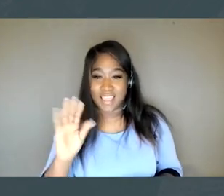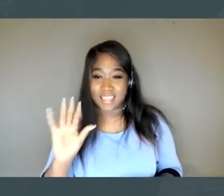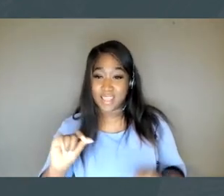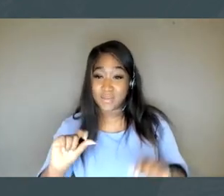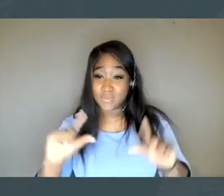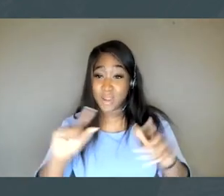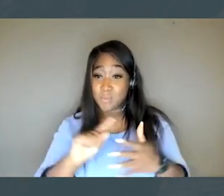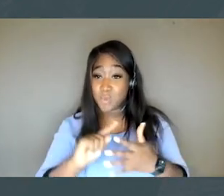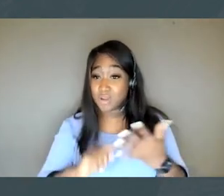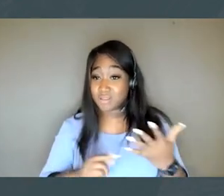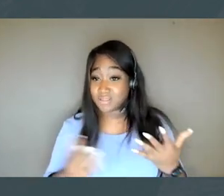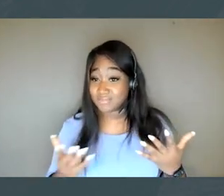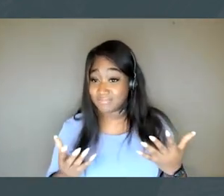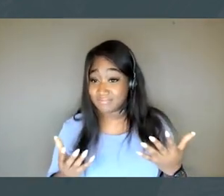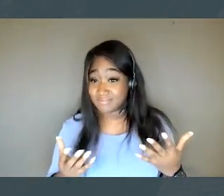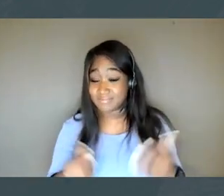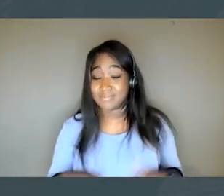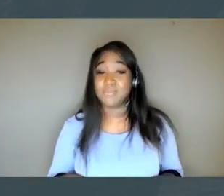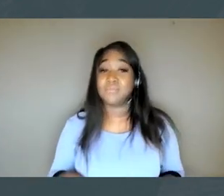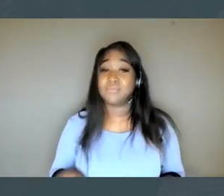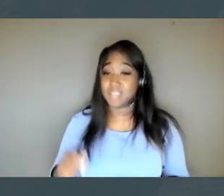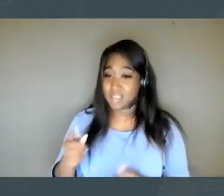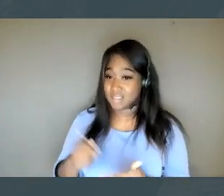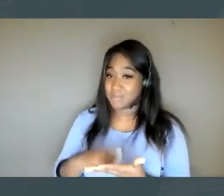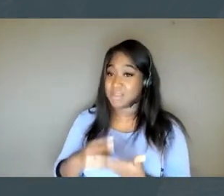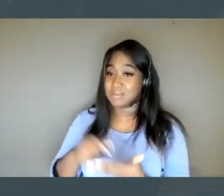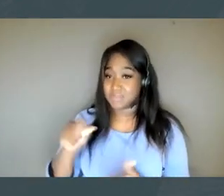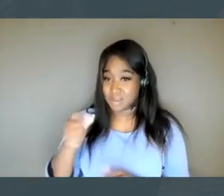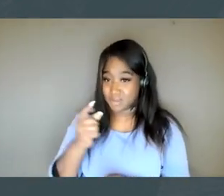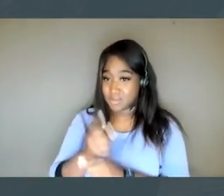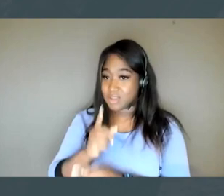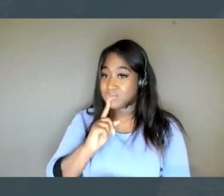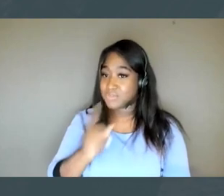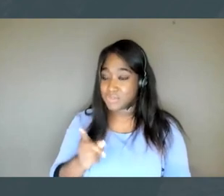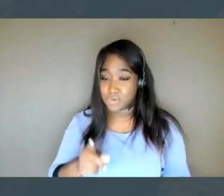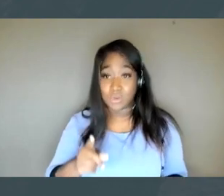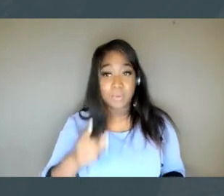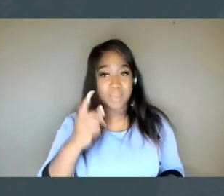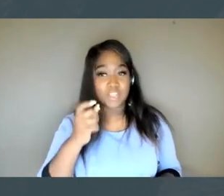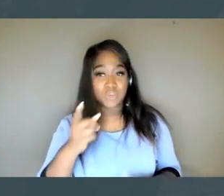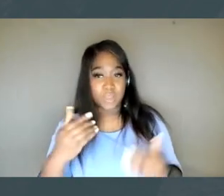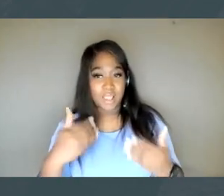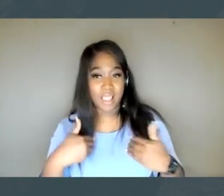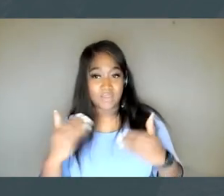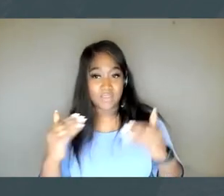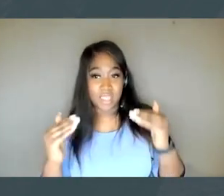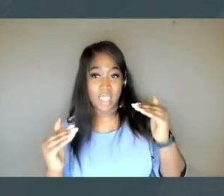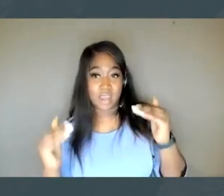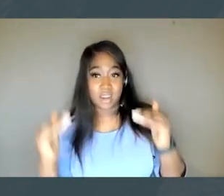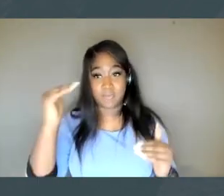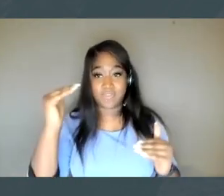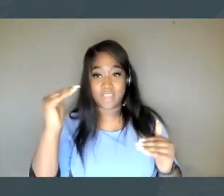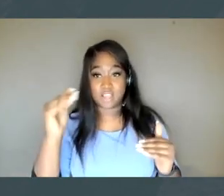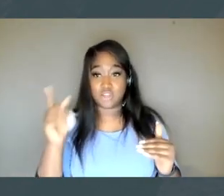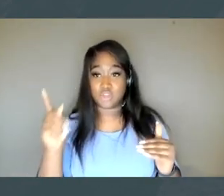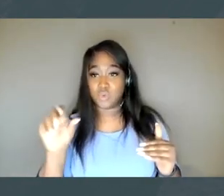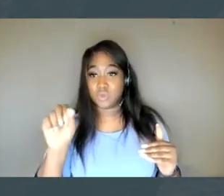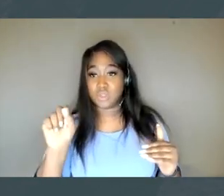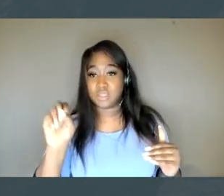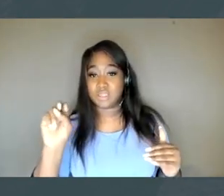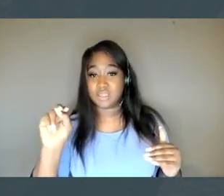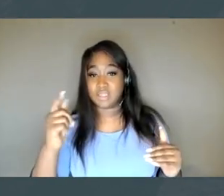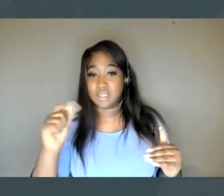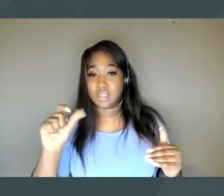Yeah, and sometimes it's, yeah. So, right, it's so true. It's not like you have an advantage because you're in Senegal versus being in Martinique. Yes. No, it's the